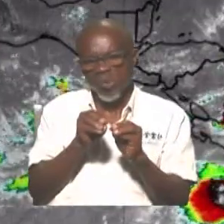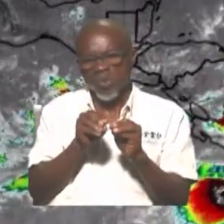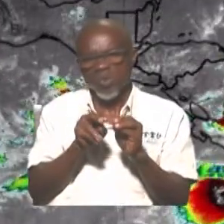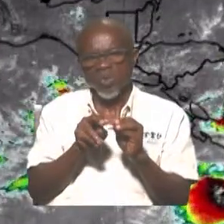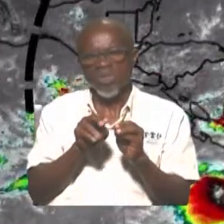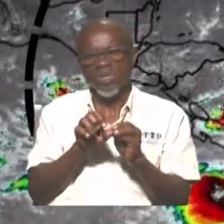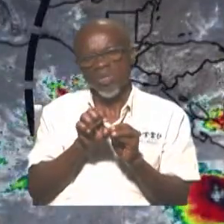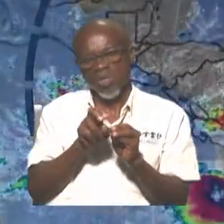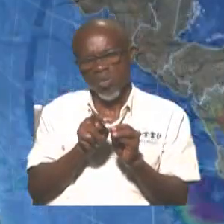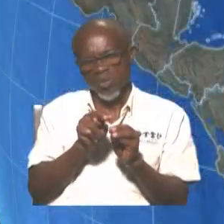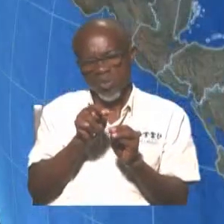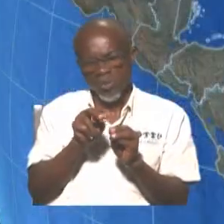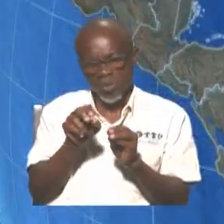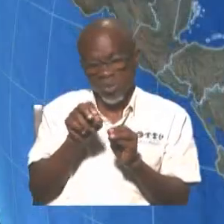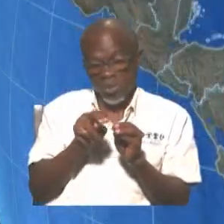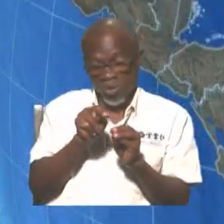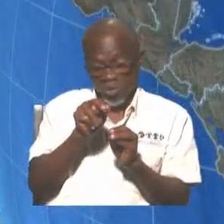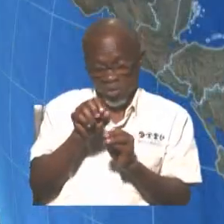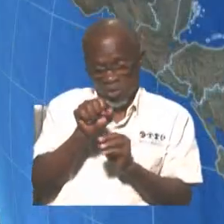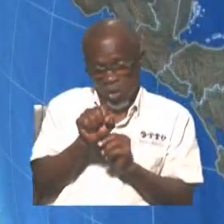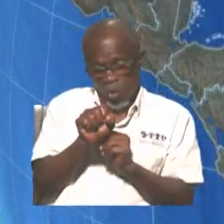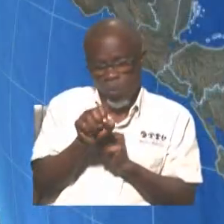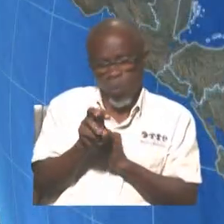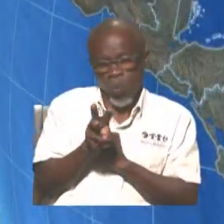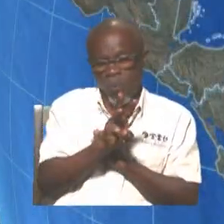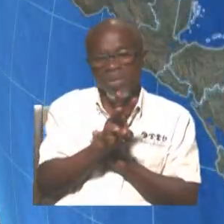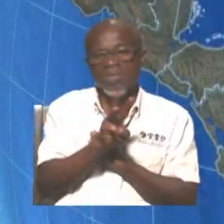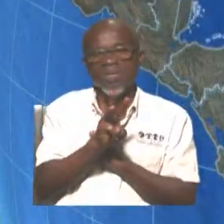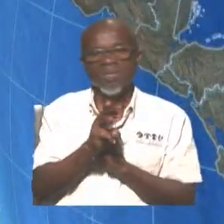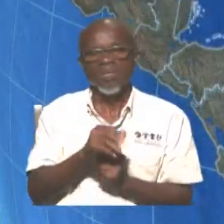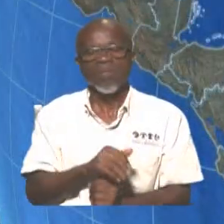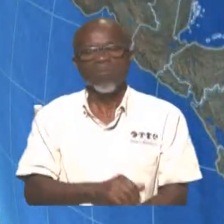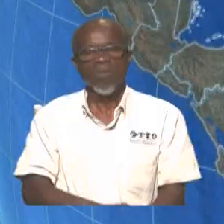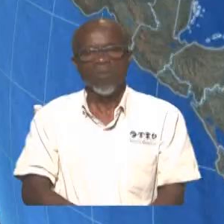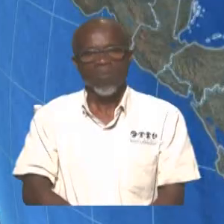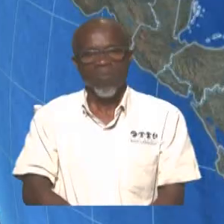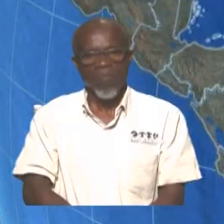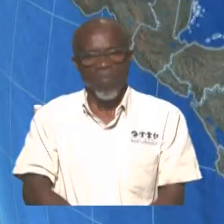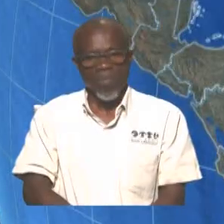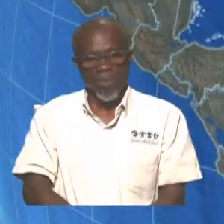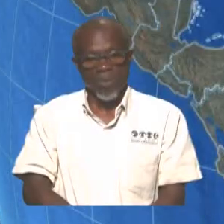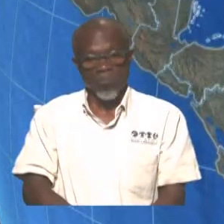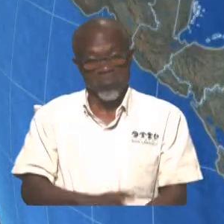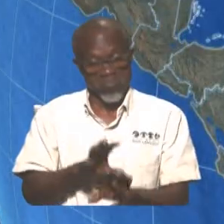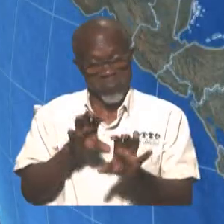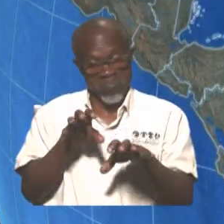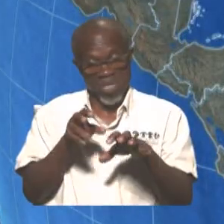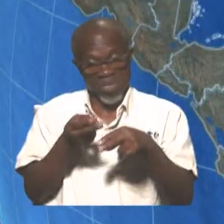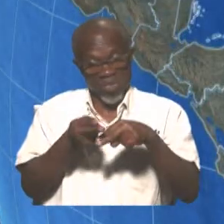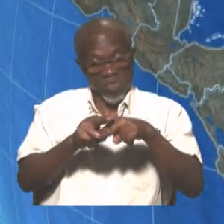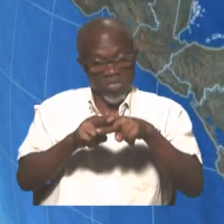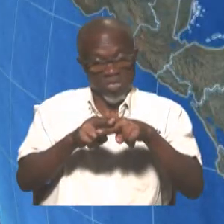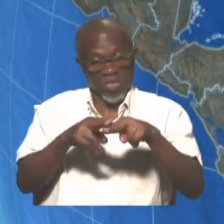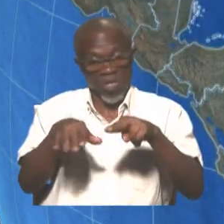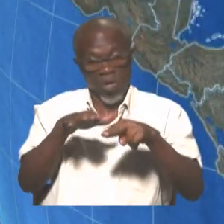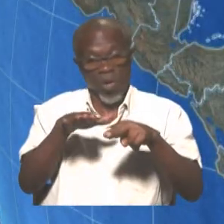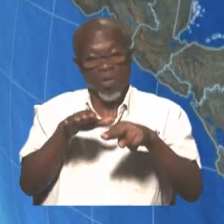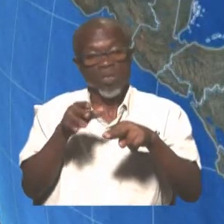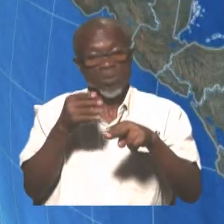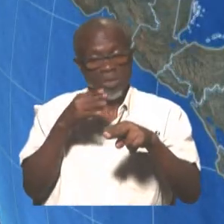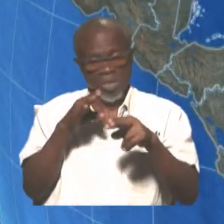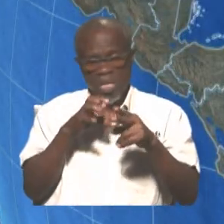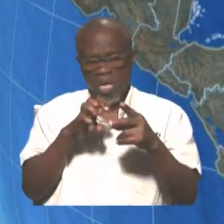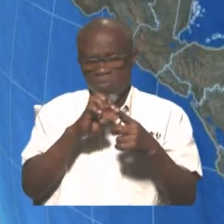Atlantic. While some conditions may support brief development into a tropical depression, by the end of the week, the environment will